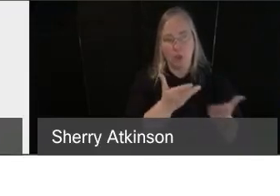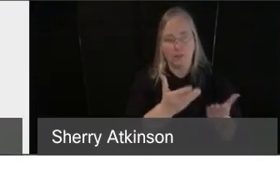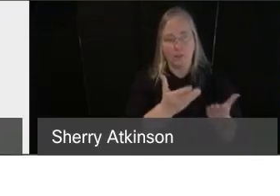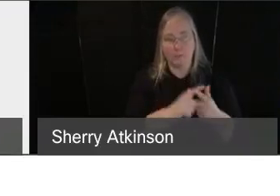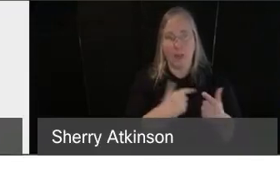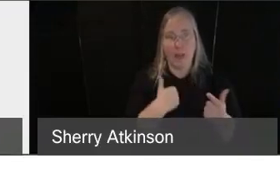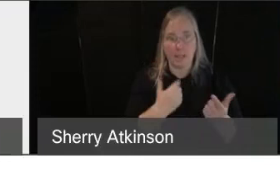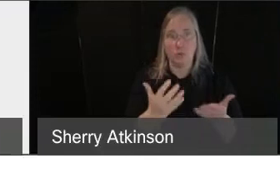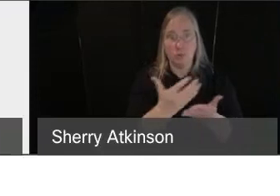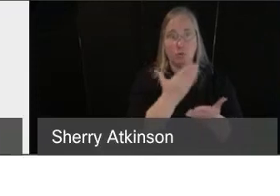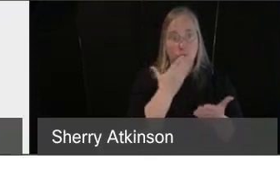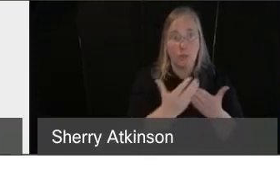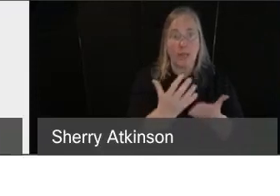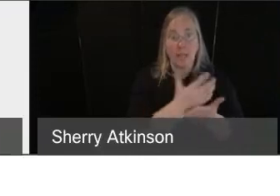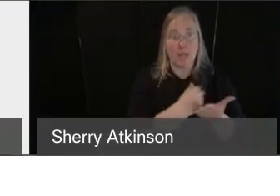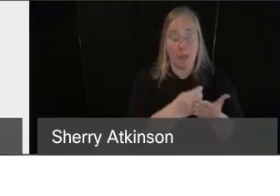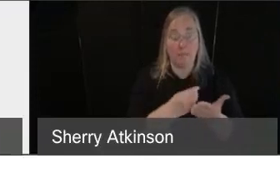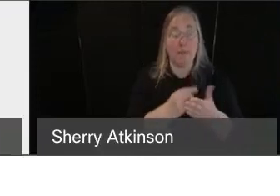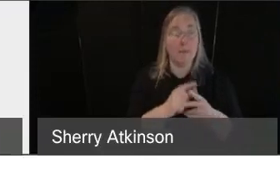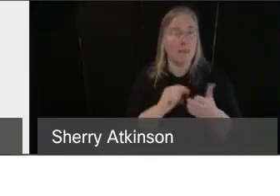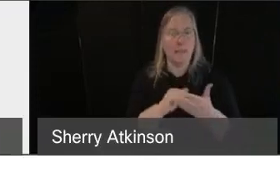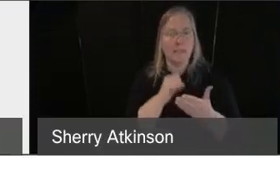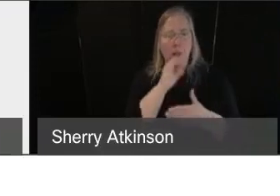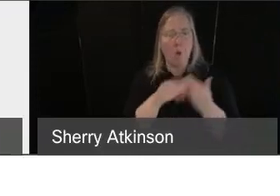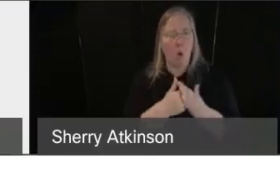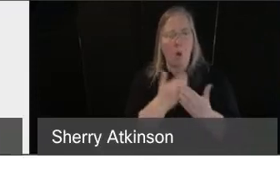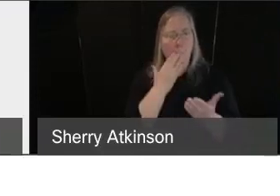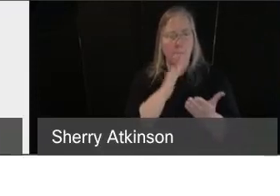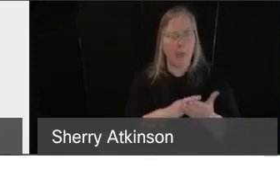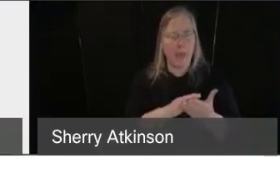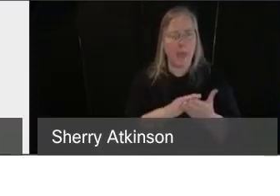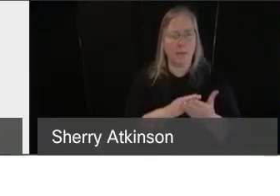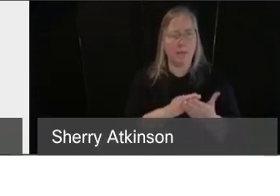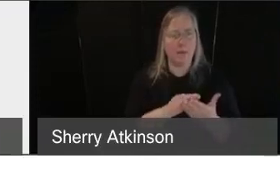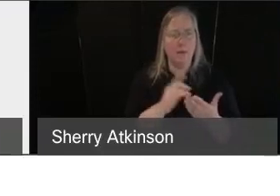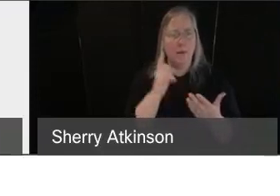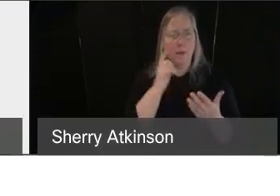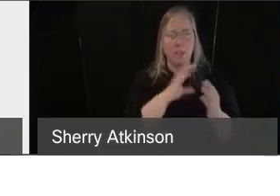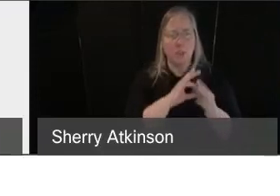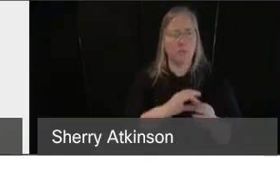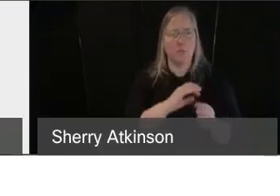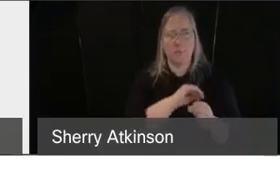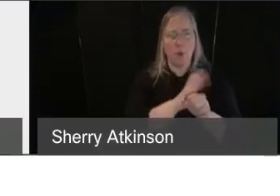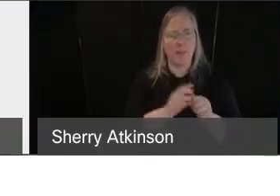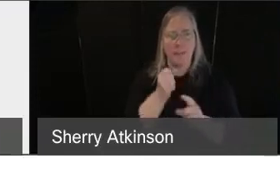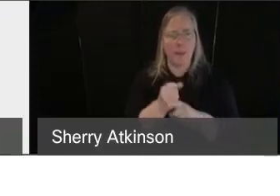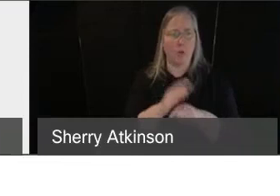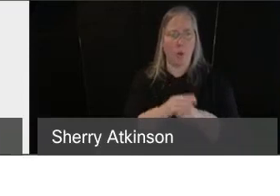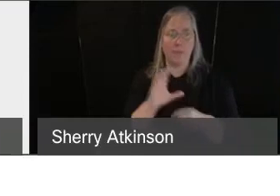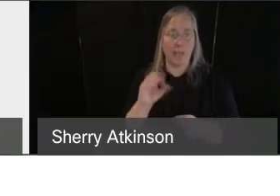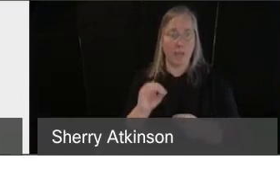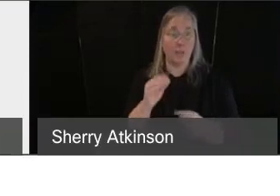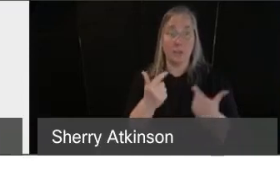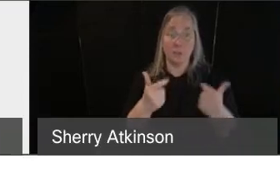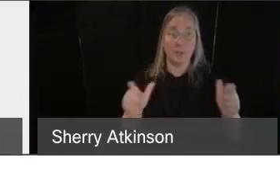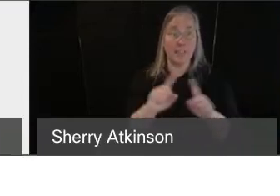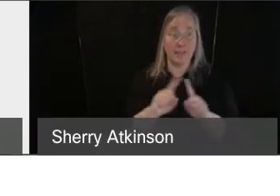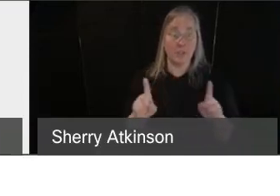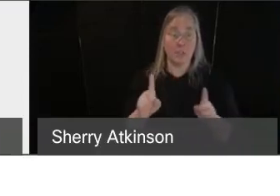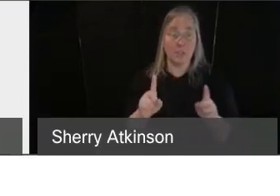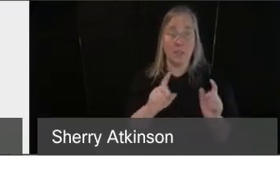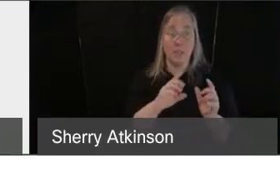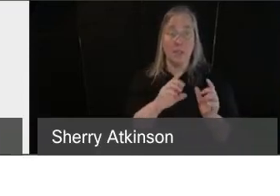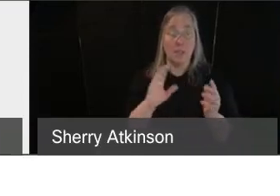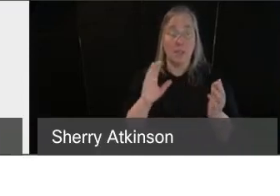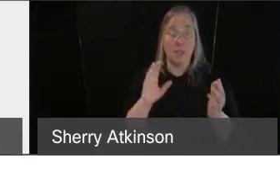not necessarily all bad in terms of COVID on the impacts in the counties. There's a huge difference in terms of the lease rates